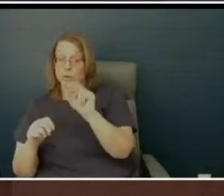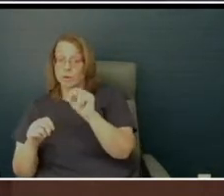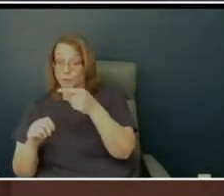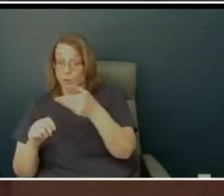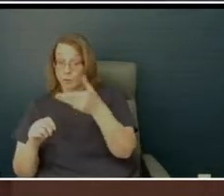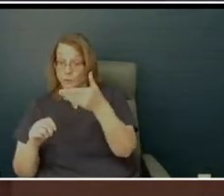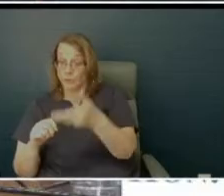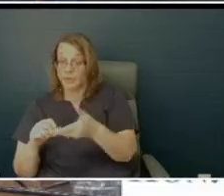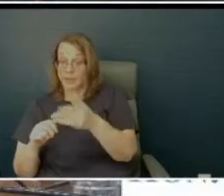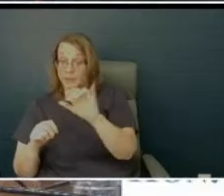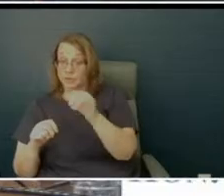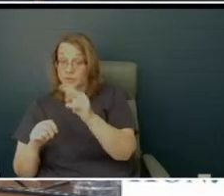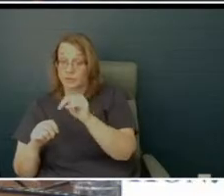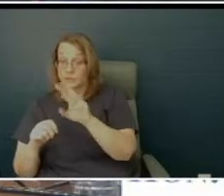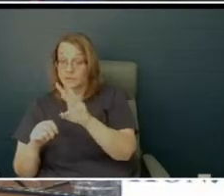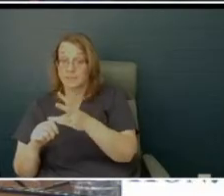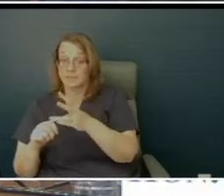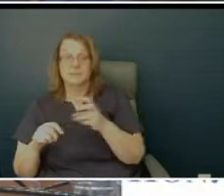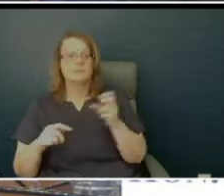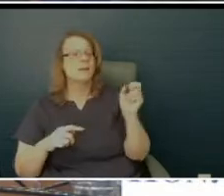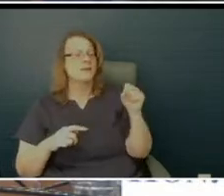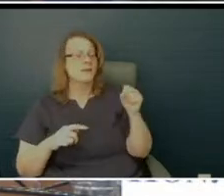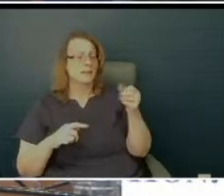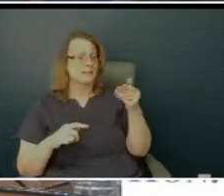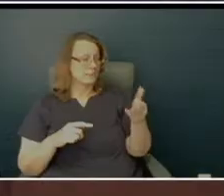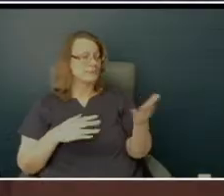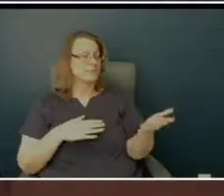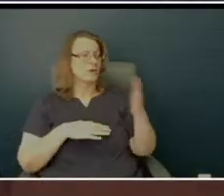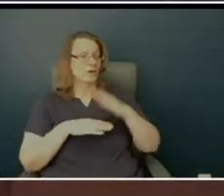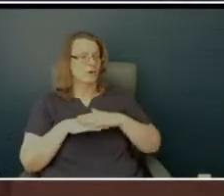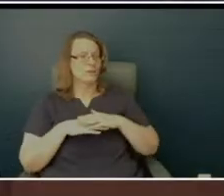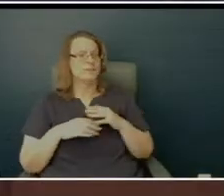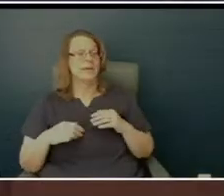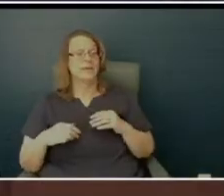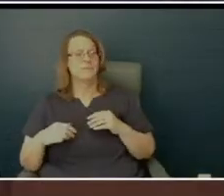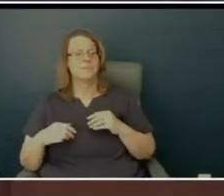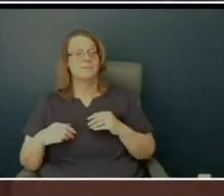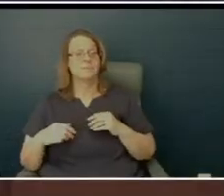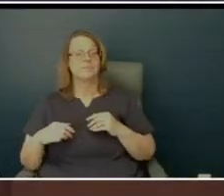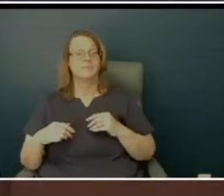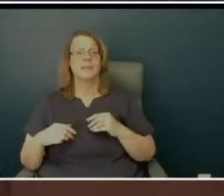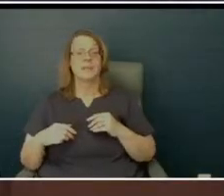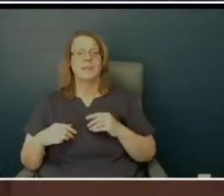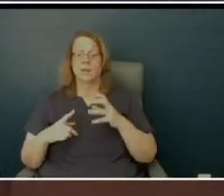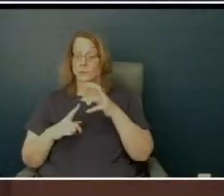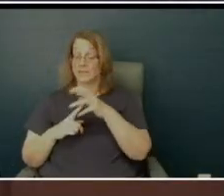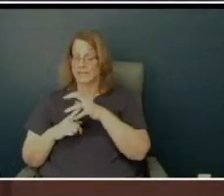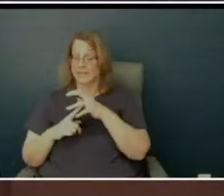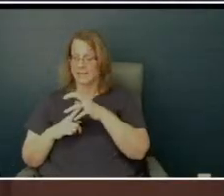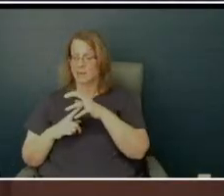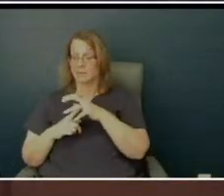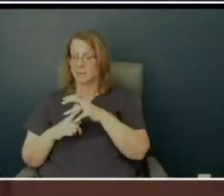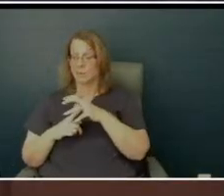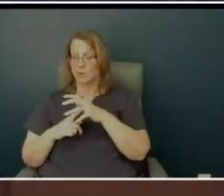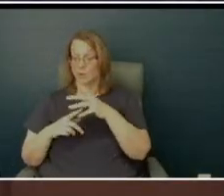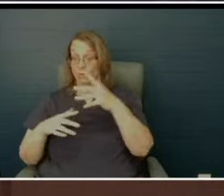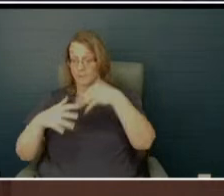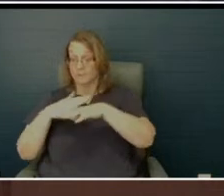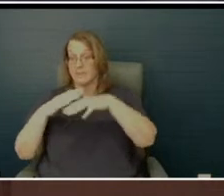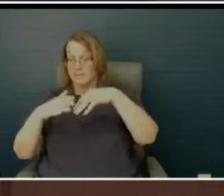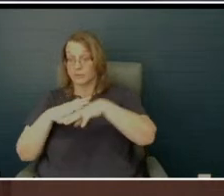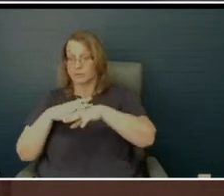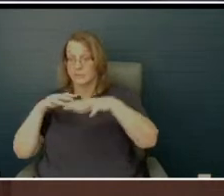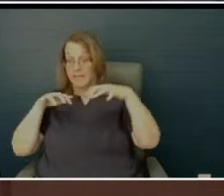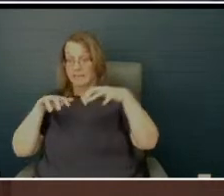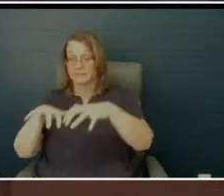6th? Yes, I was there all day. Once the Capitol was under attack, I understand that you communicated with fellow cabinet